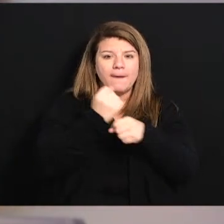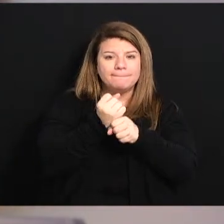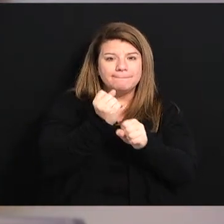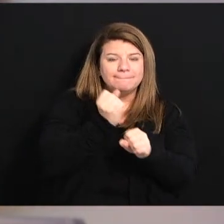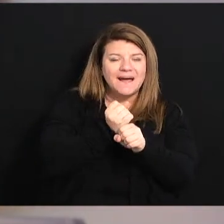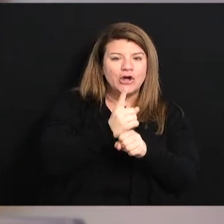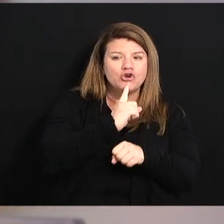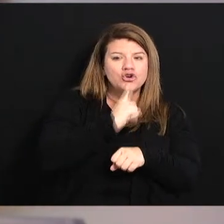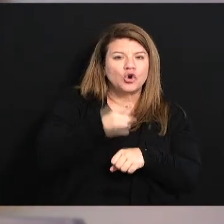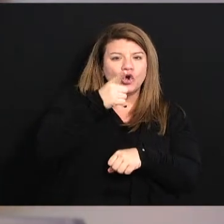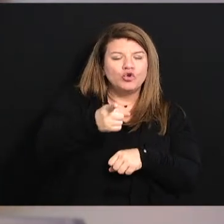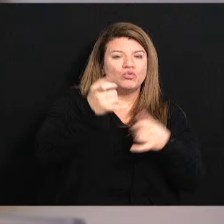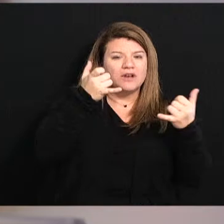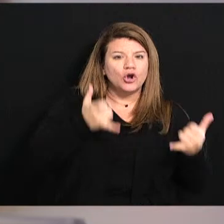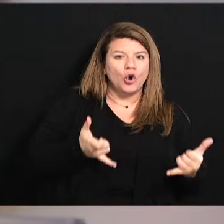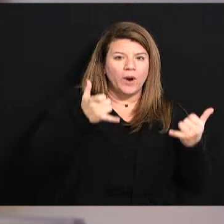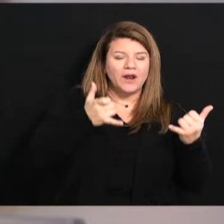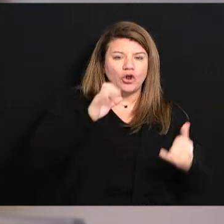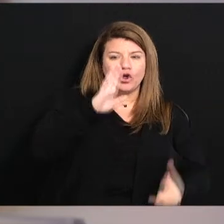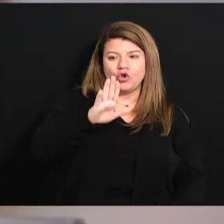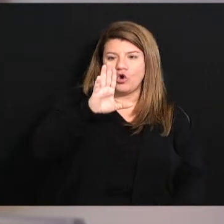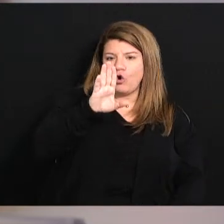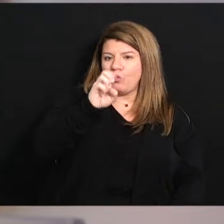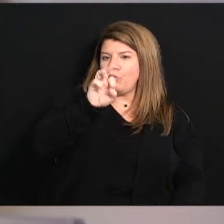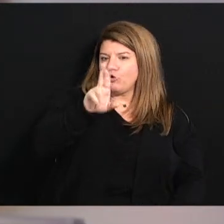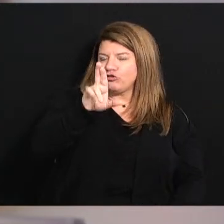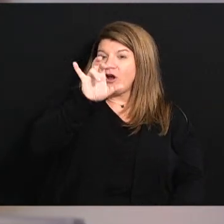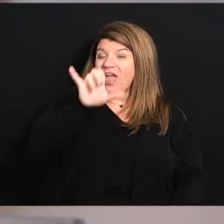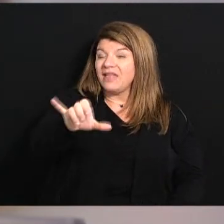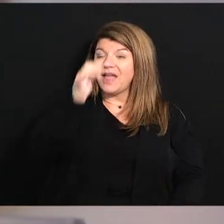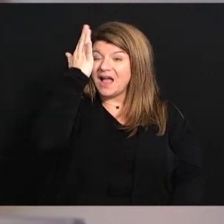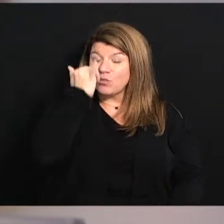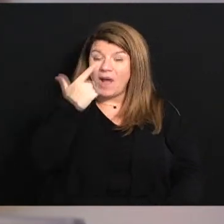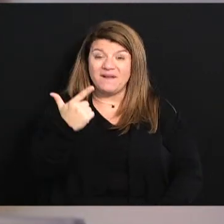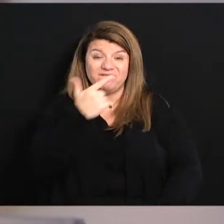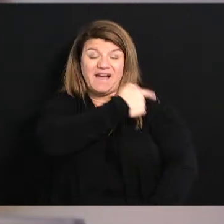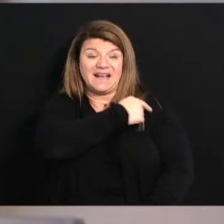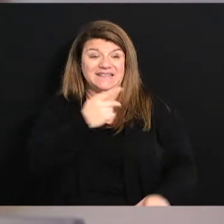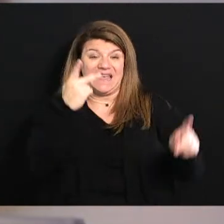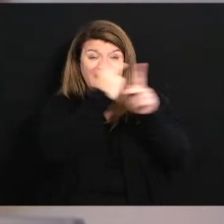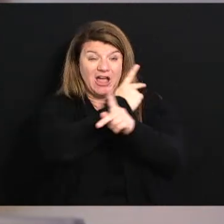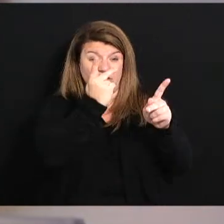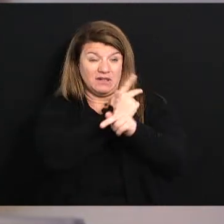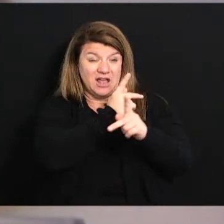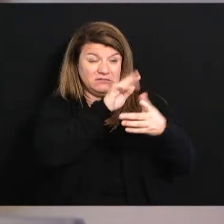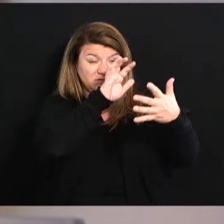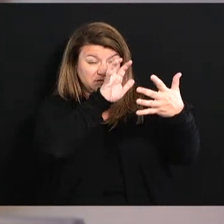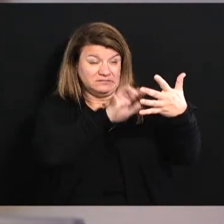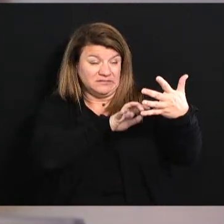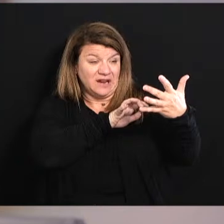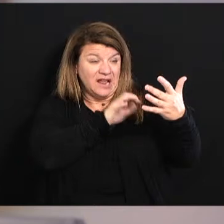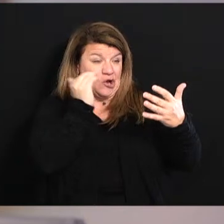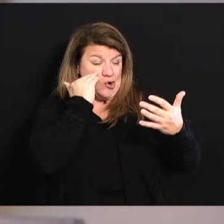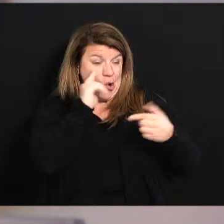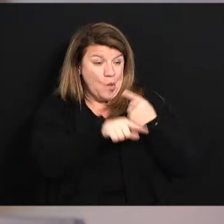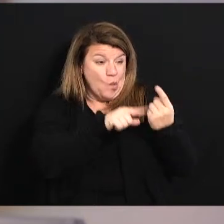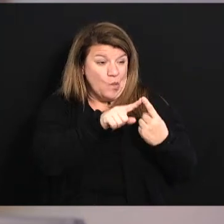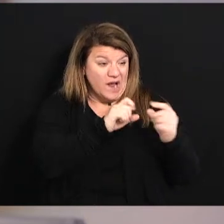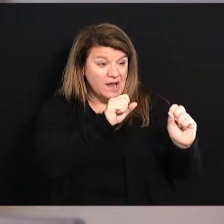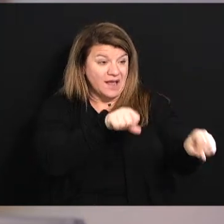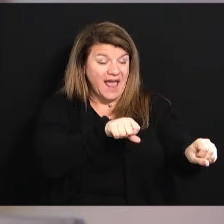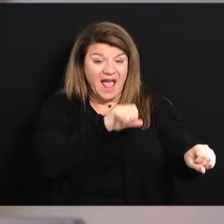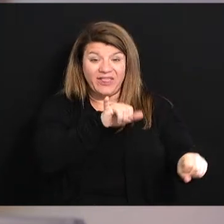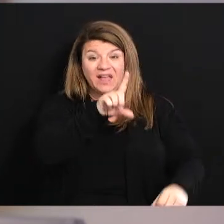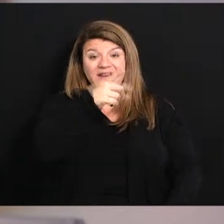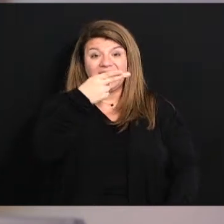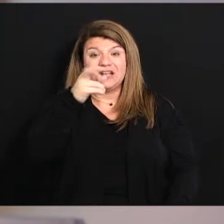current with your booster. And that's the reason why the vaccine calculator that is available from the DHHR website